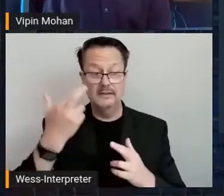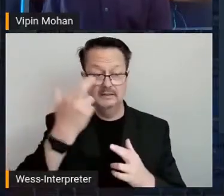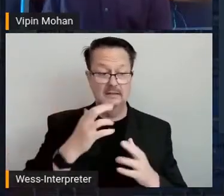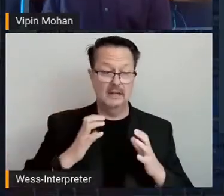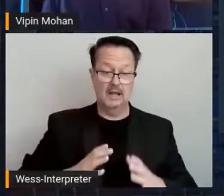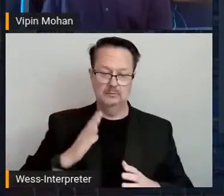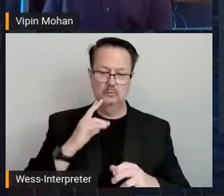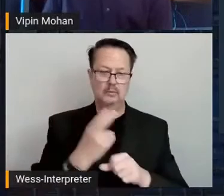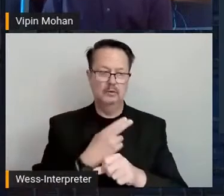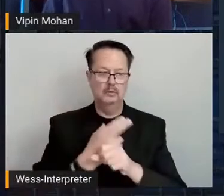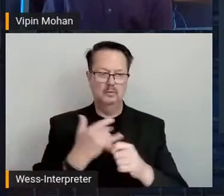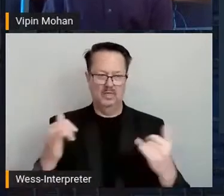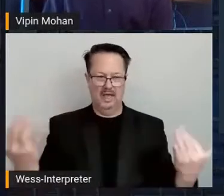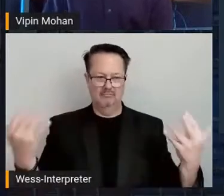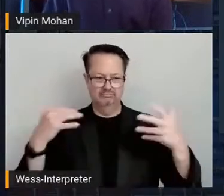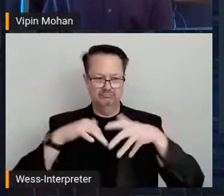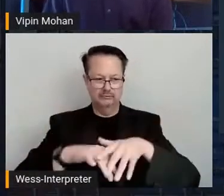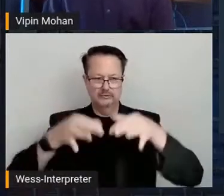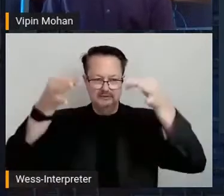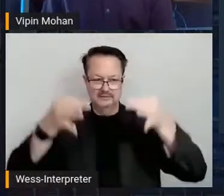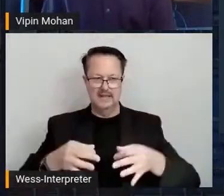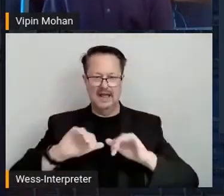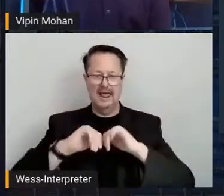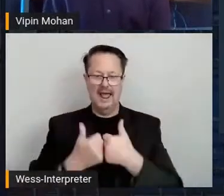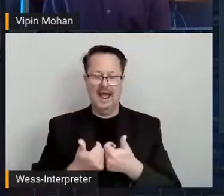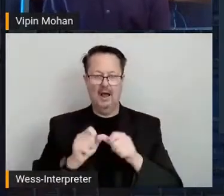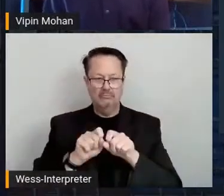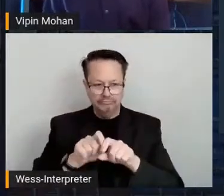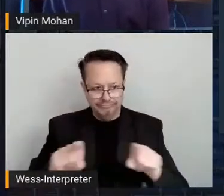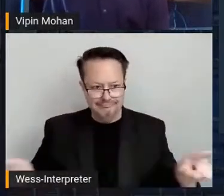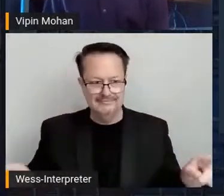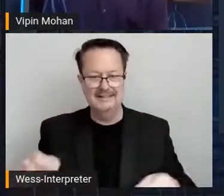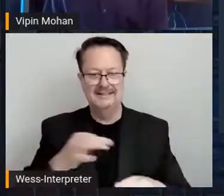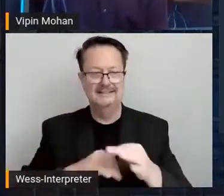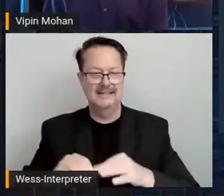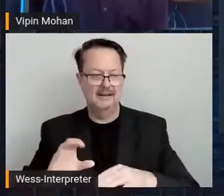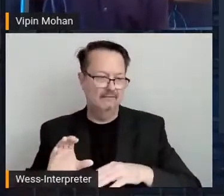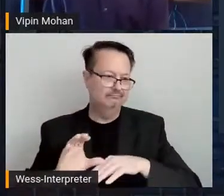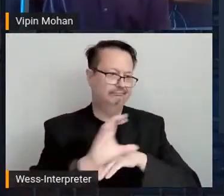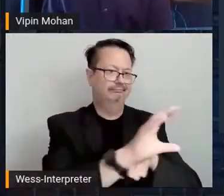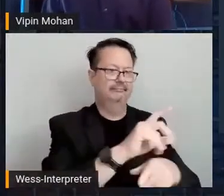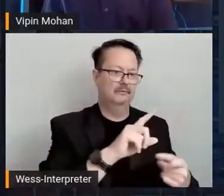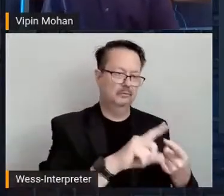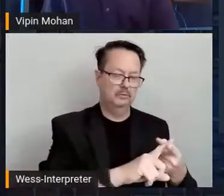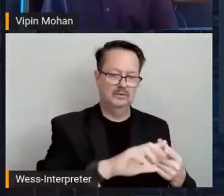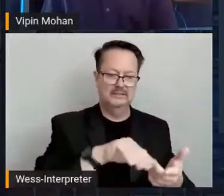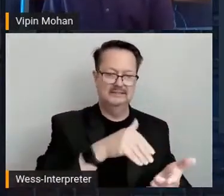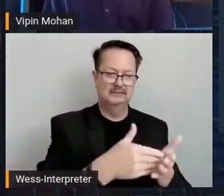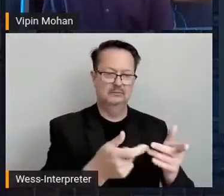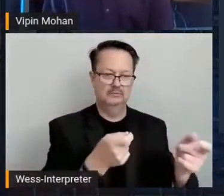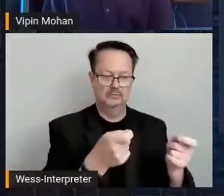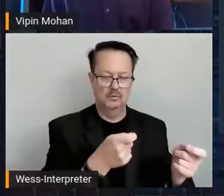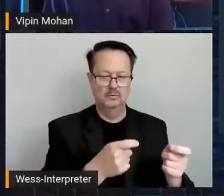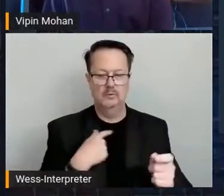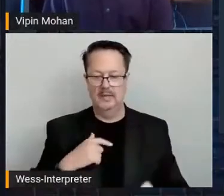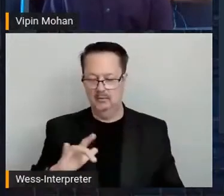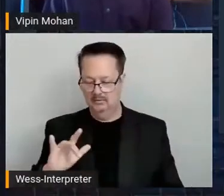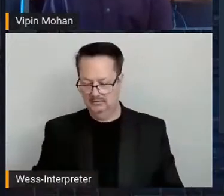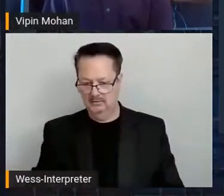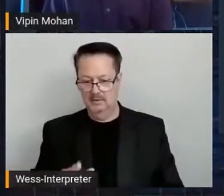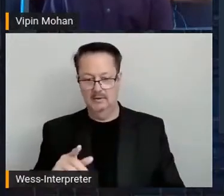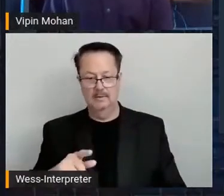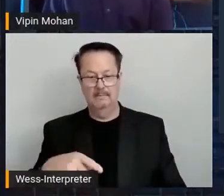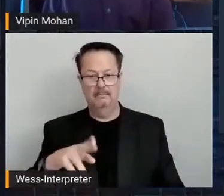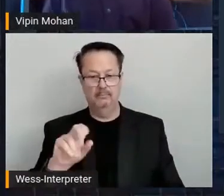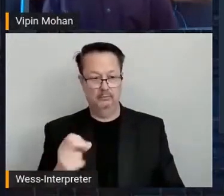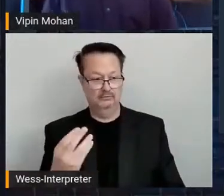determine how the deployments will take place, rather than pushing everything to a central control plane. So basically, they push a YAML file and the config to a